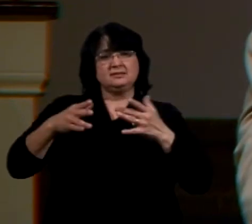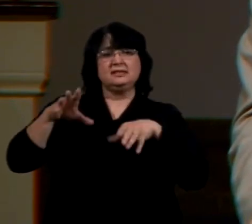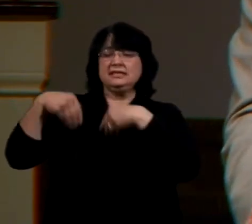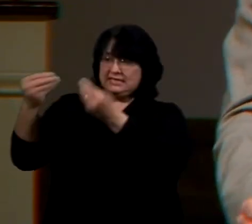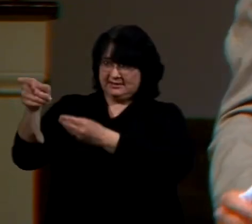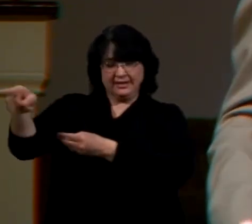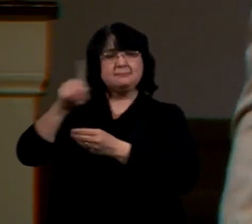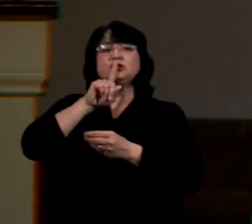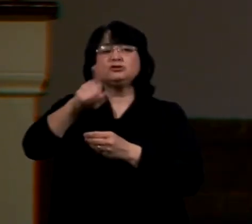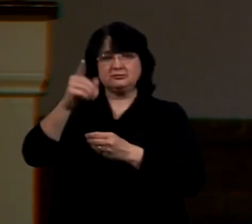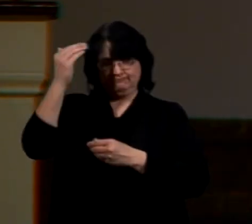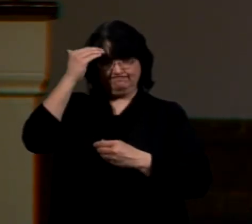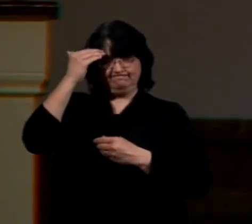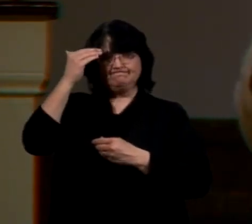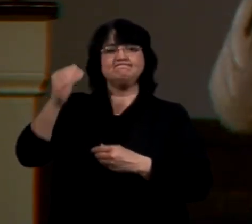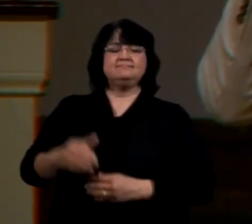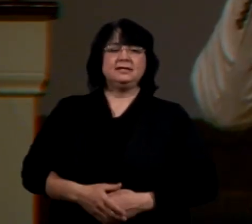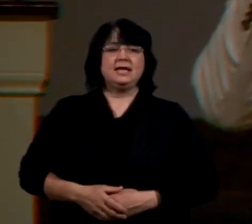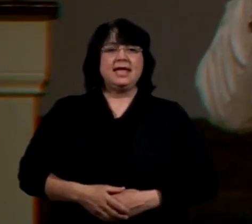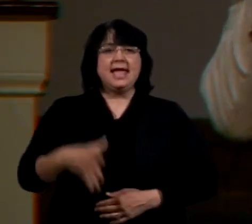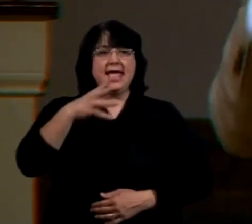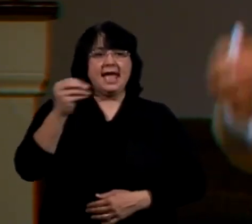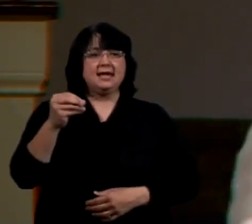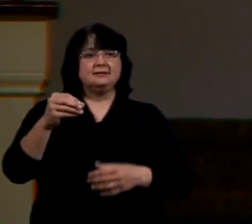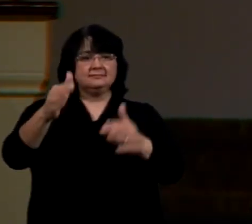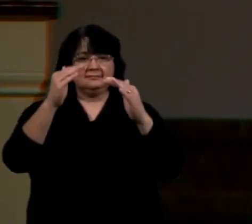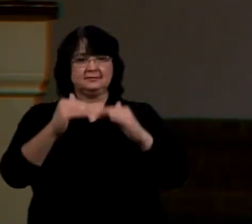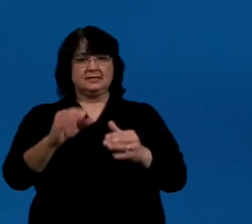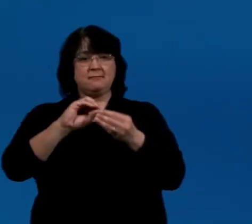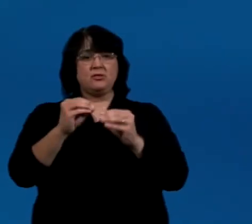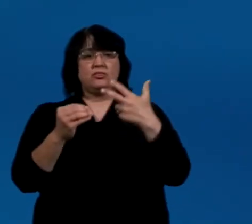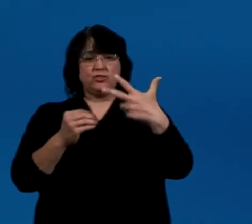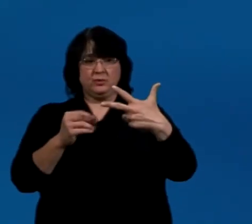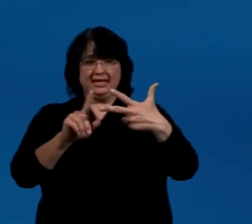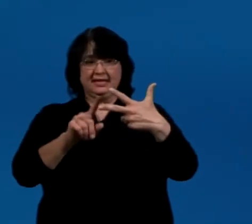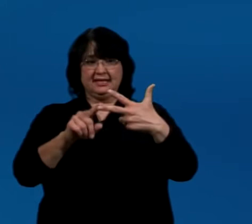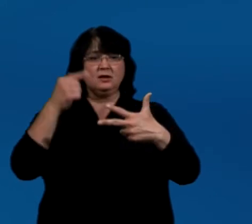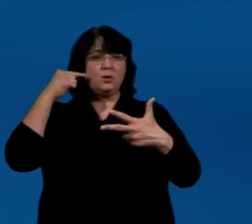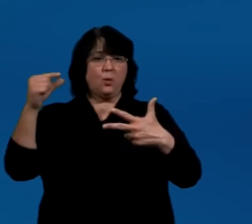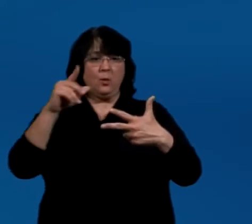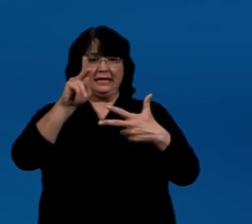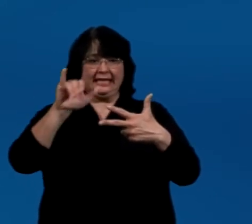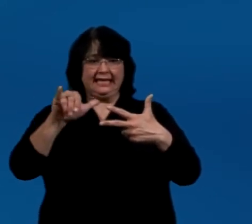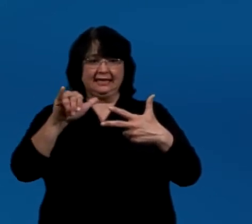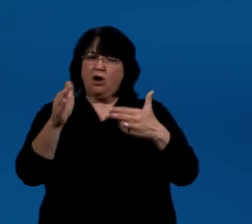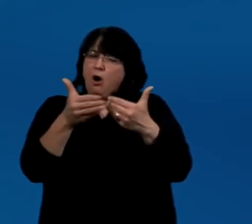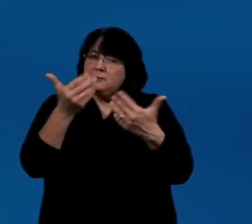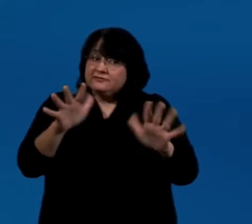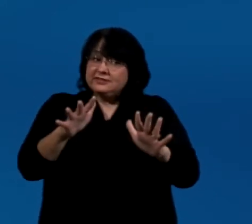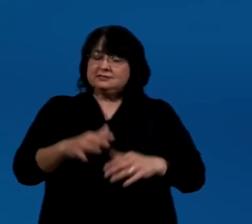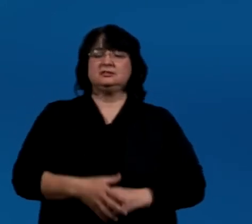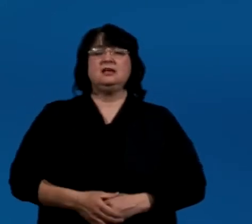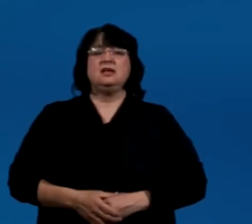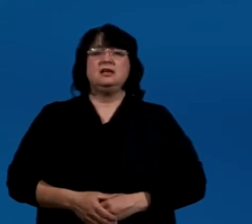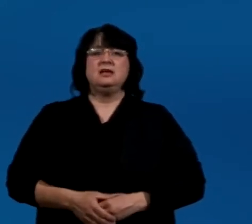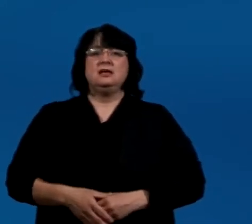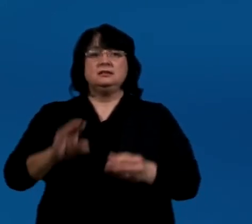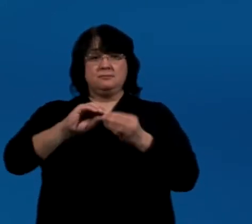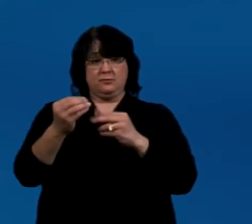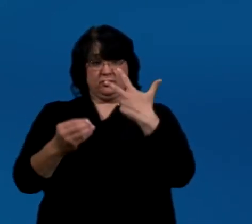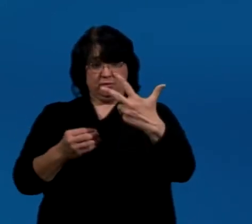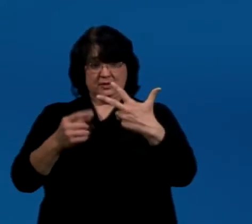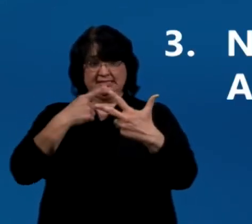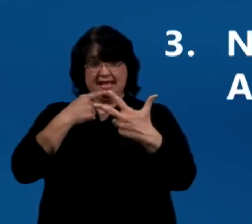assurance. That leads me to golden key number 3. I'm about done. Golden key number 3 is, listen to